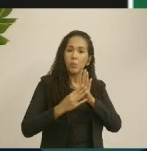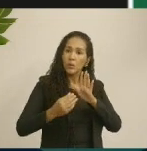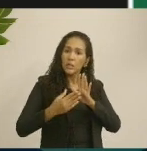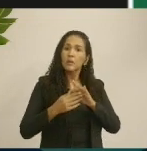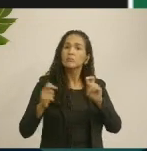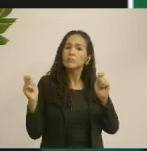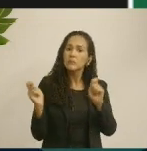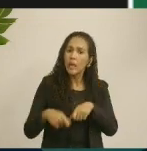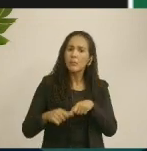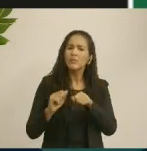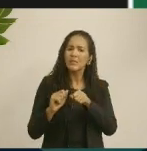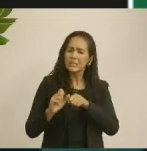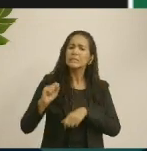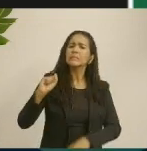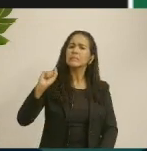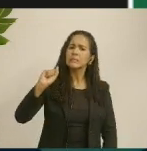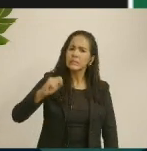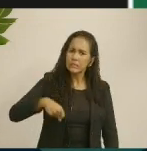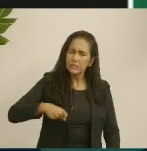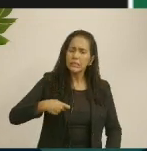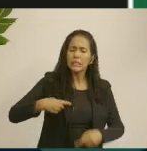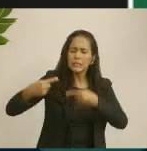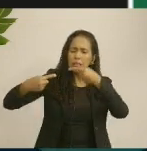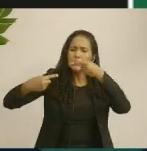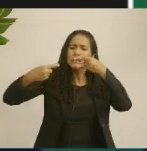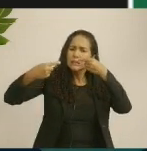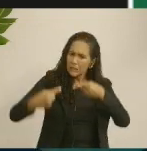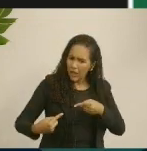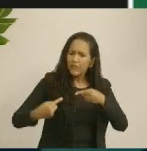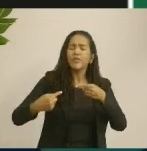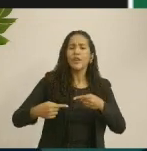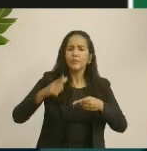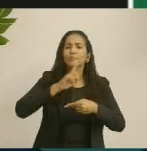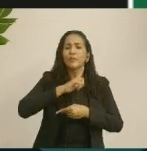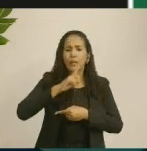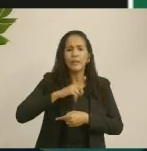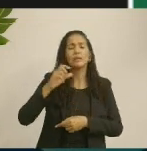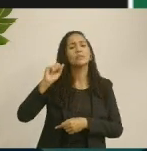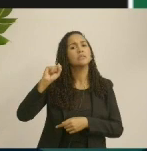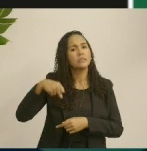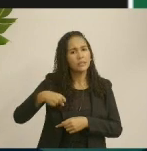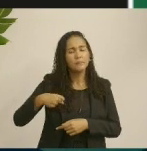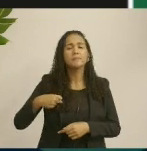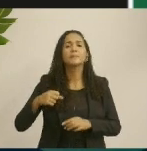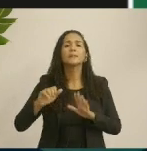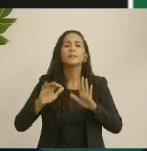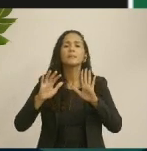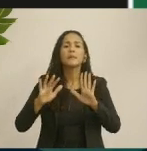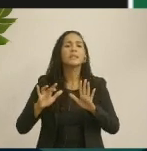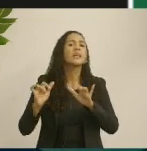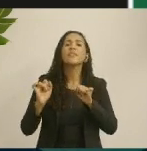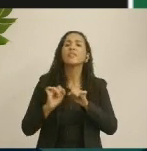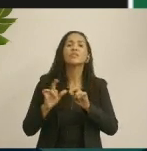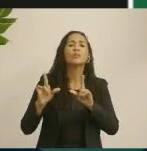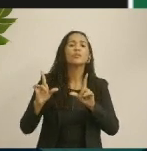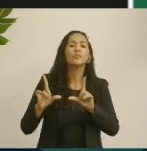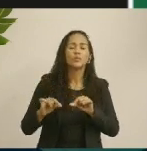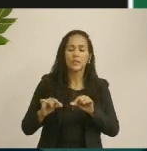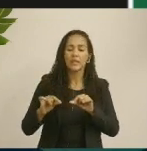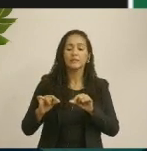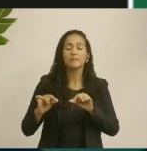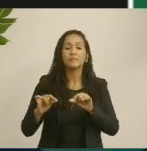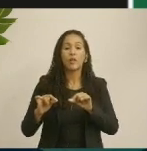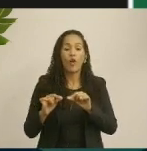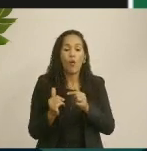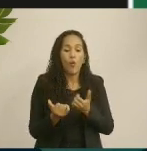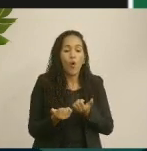that we all have and you all have is that, again, last mile, what happens after you reach the